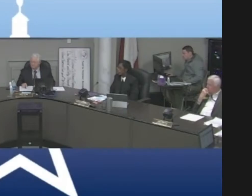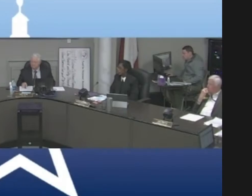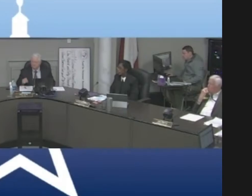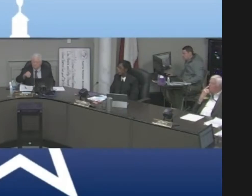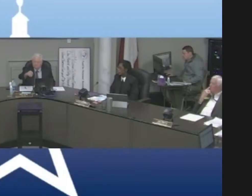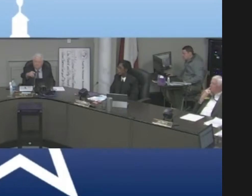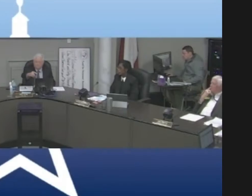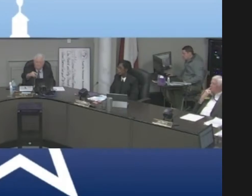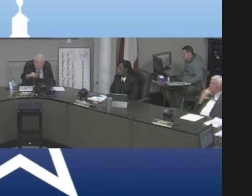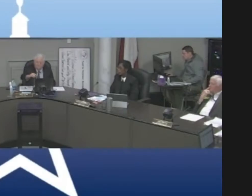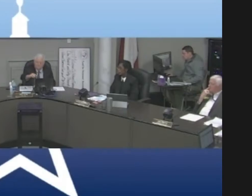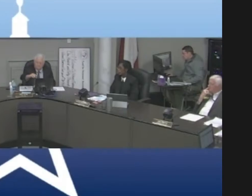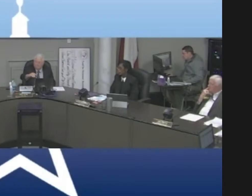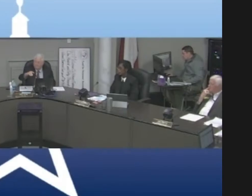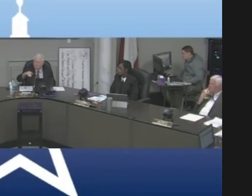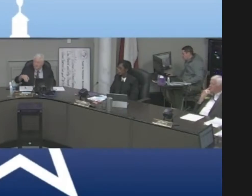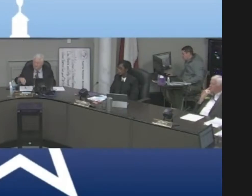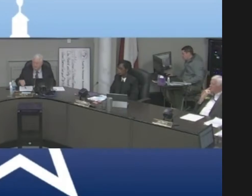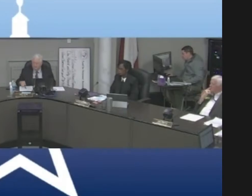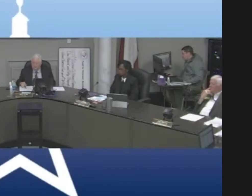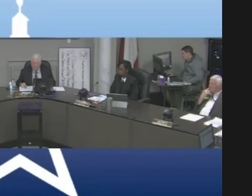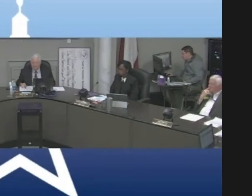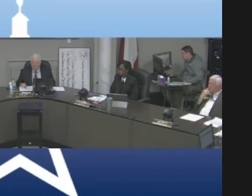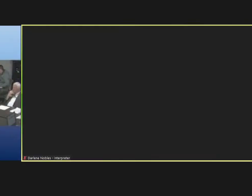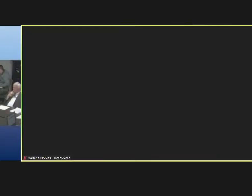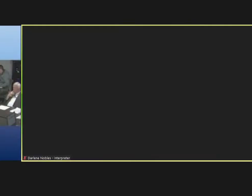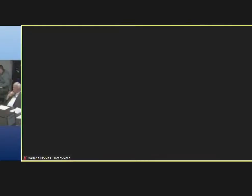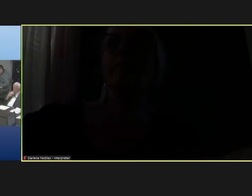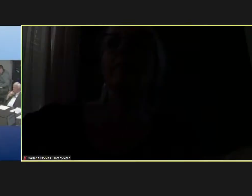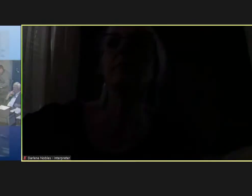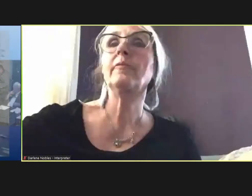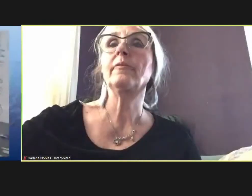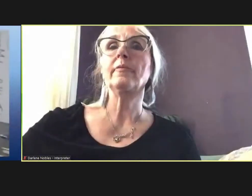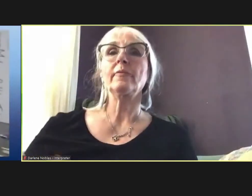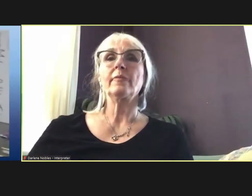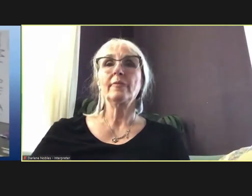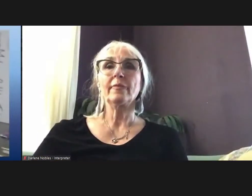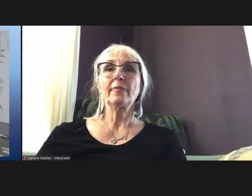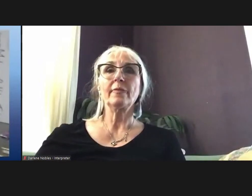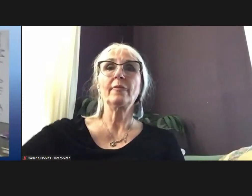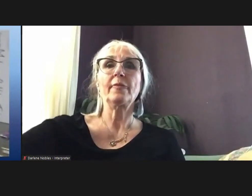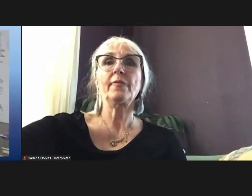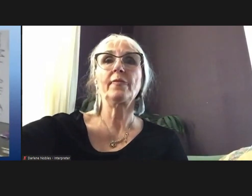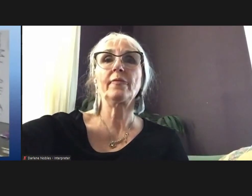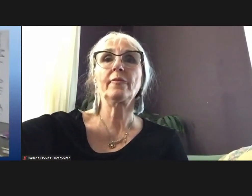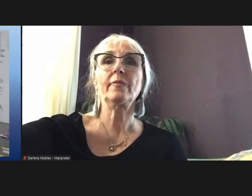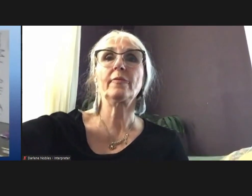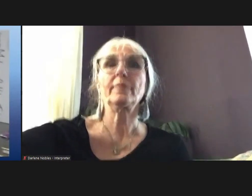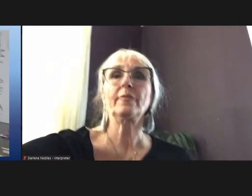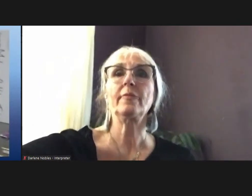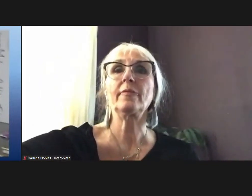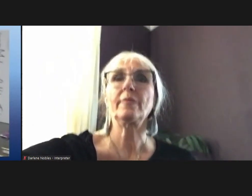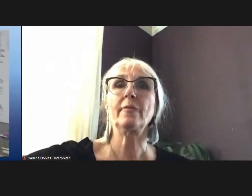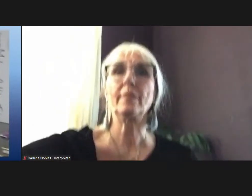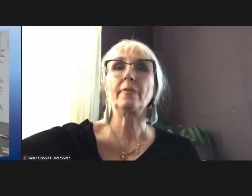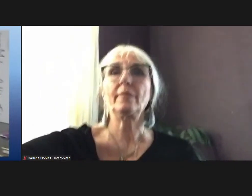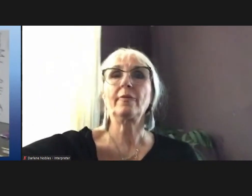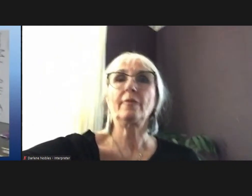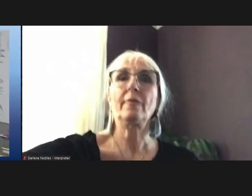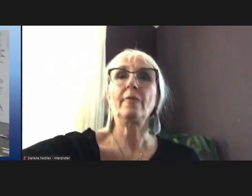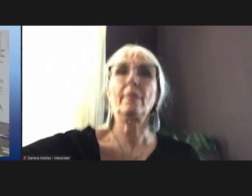3:30 p.m. Thank you. All right, let's stand briefly for a moment of silence, and then we'll have the pledge to the